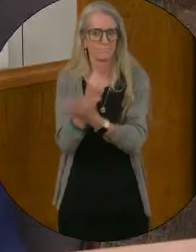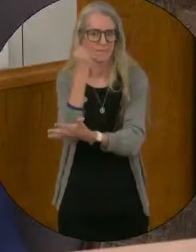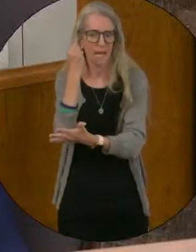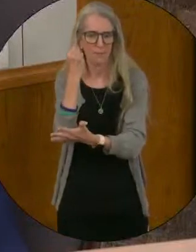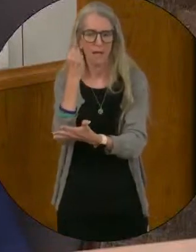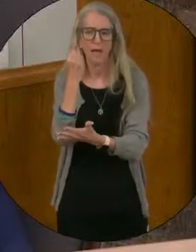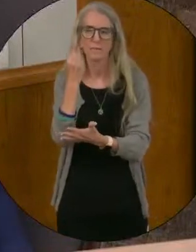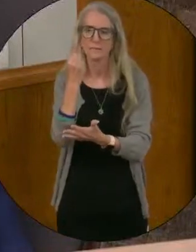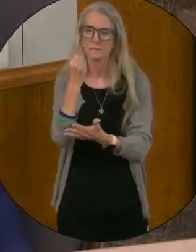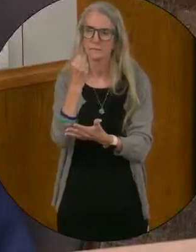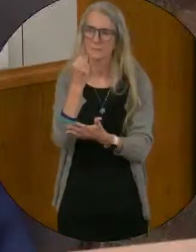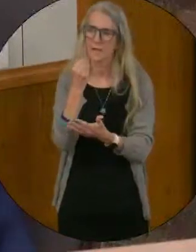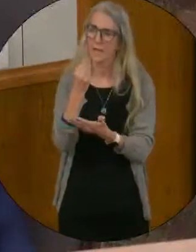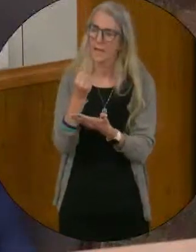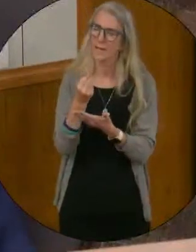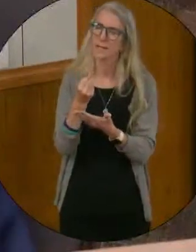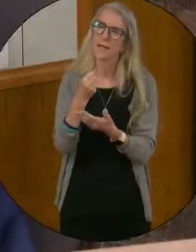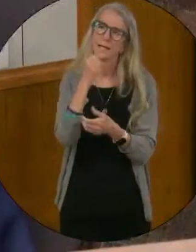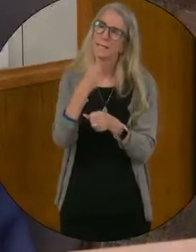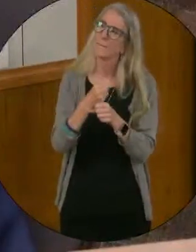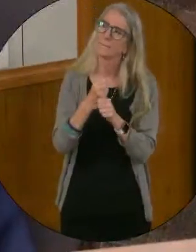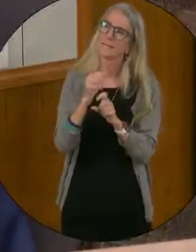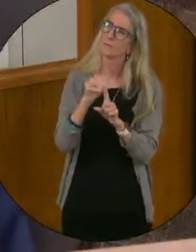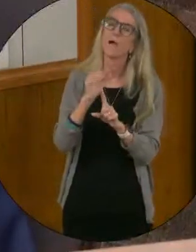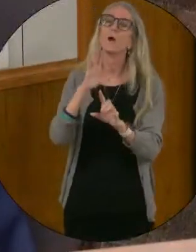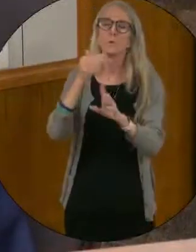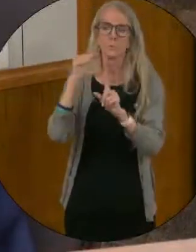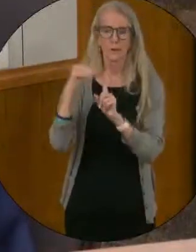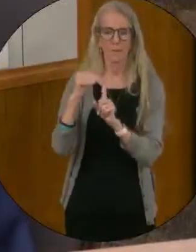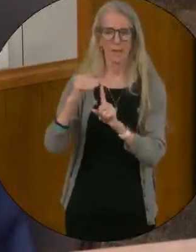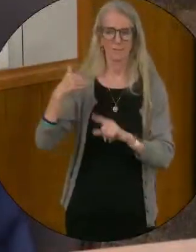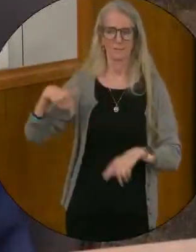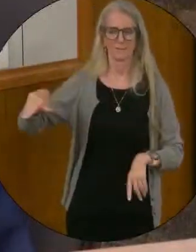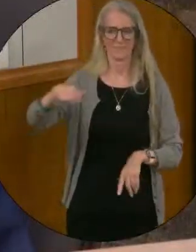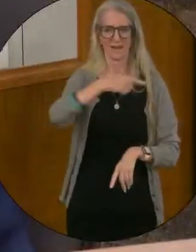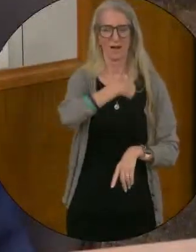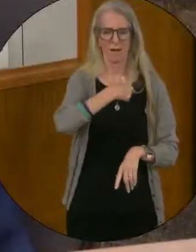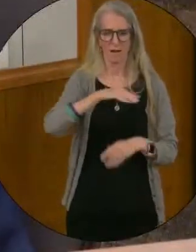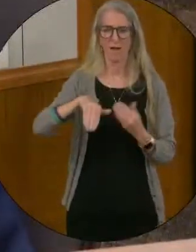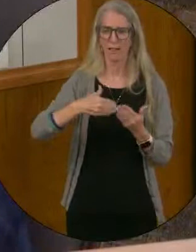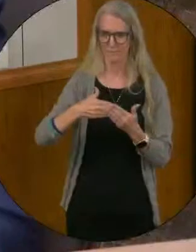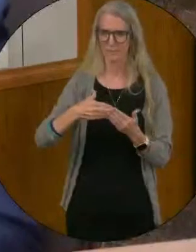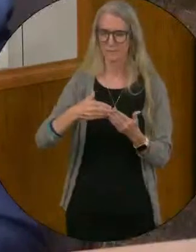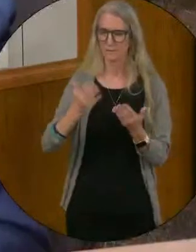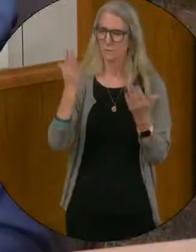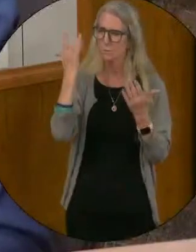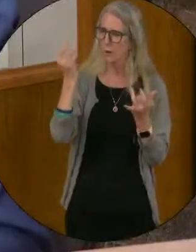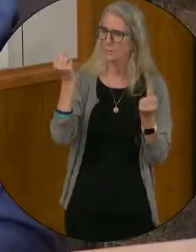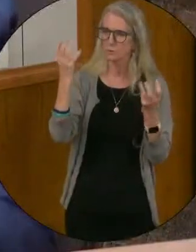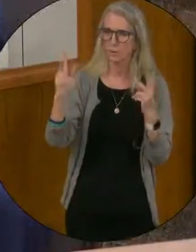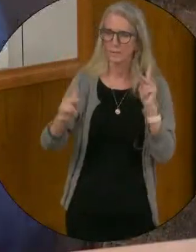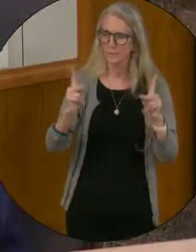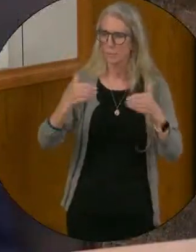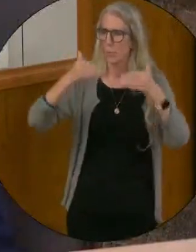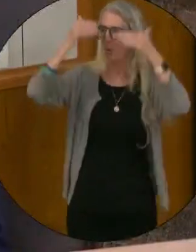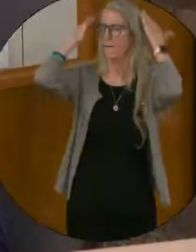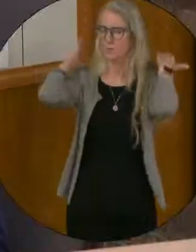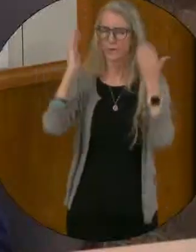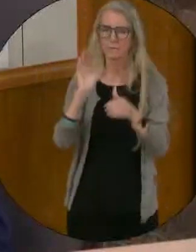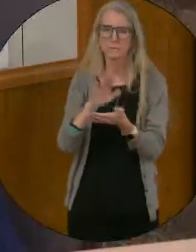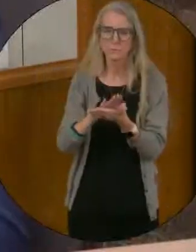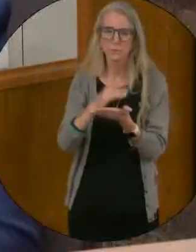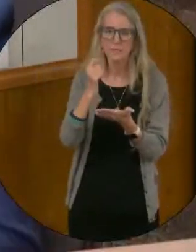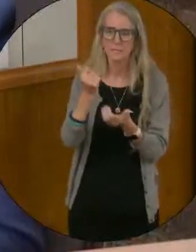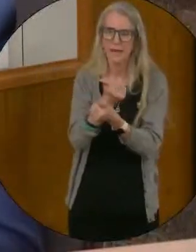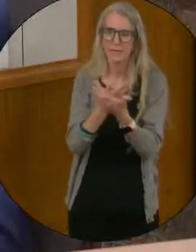that reminder, or reminding all of us of why so many folks are overwhelmed in schools, because everything is